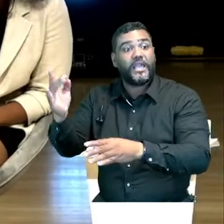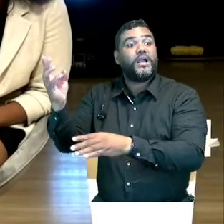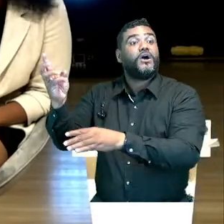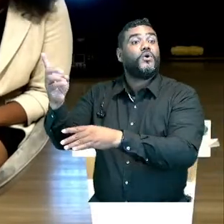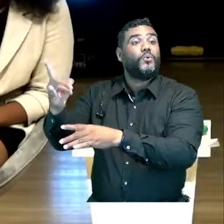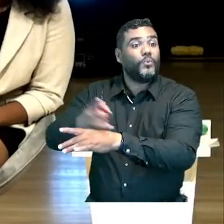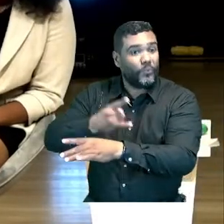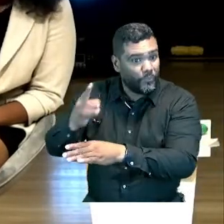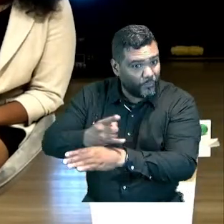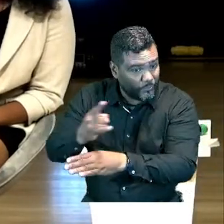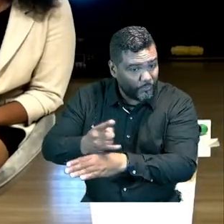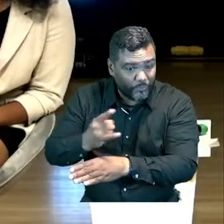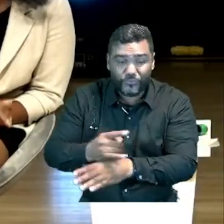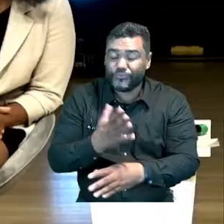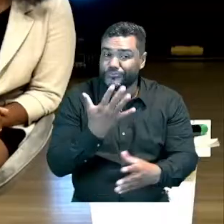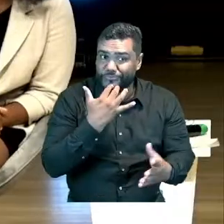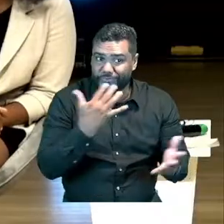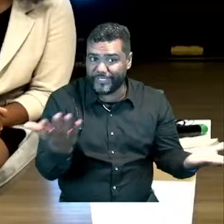to use